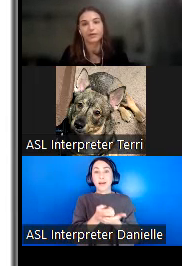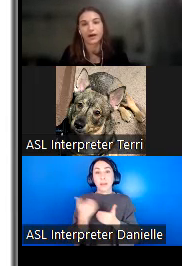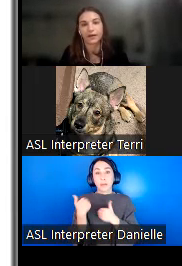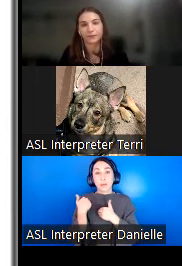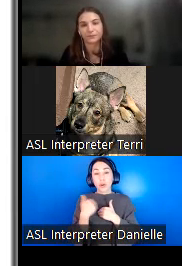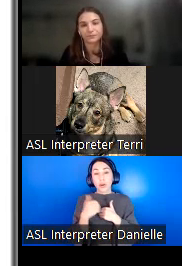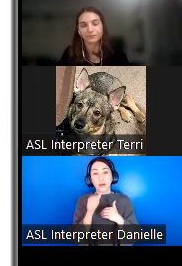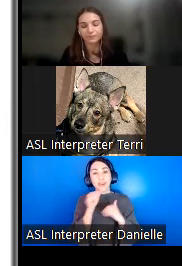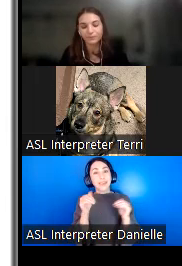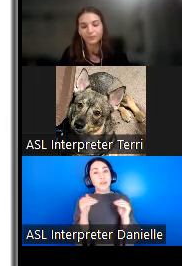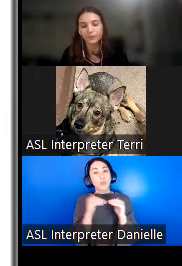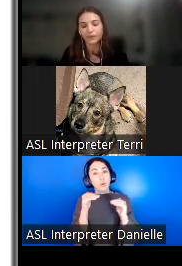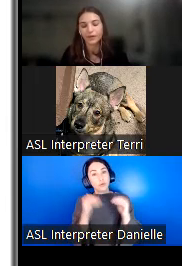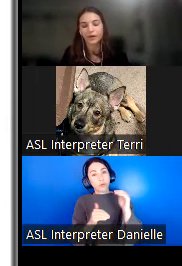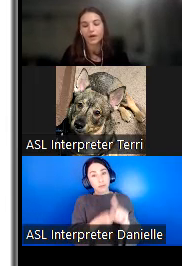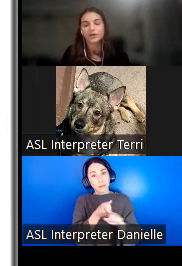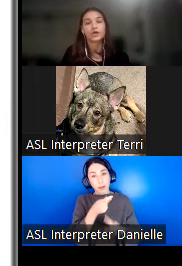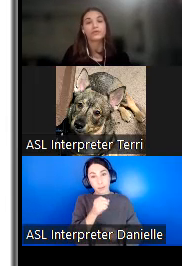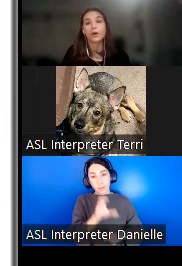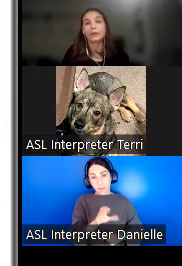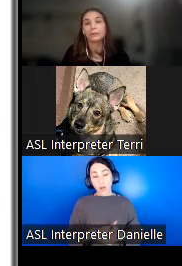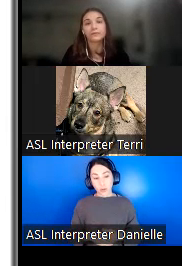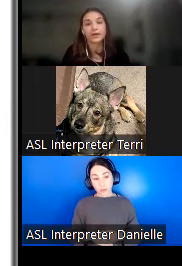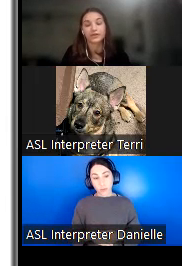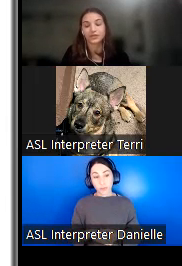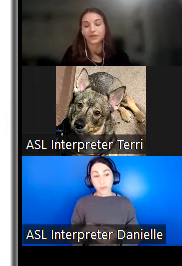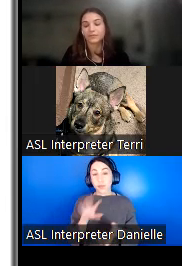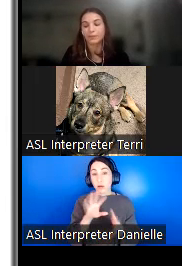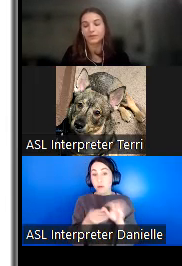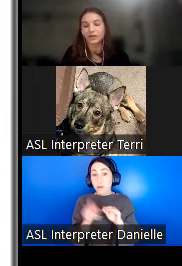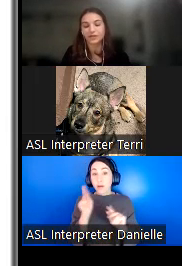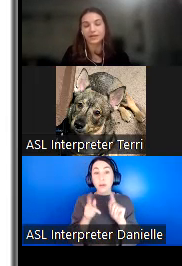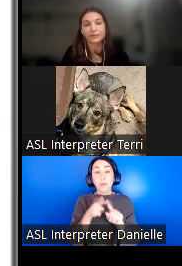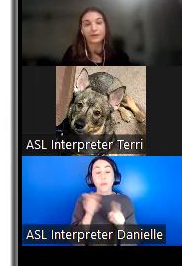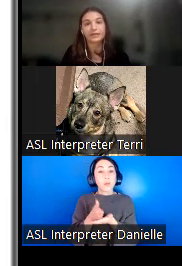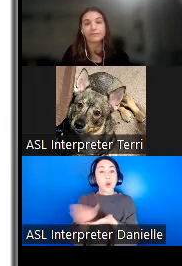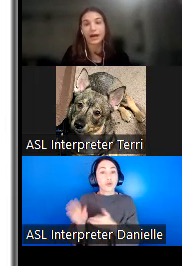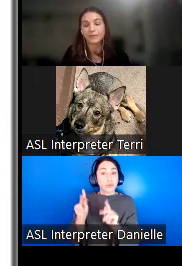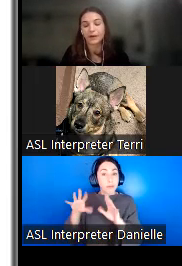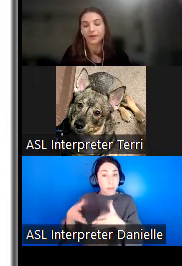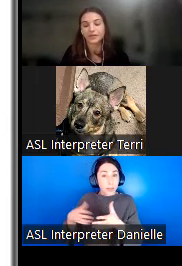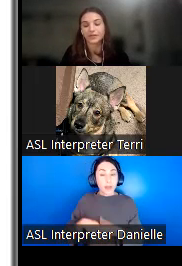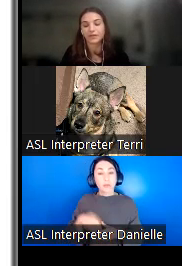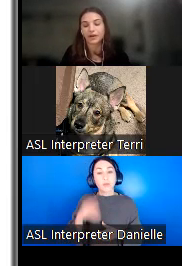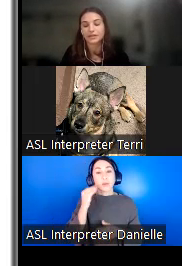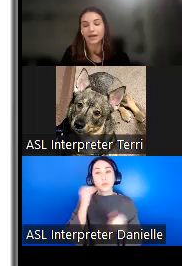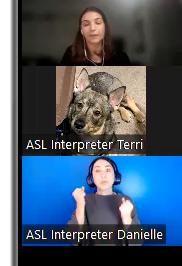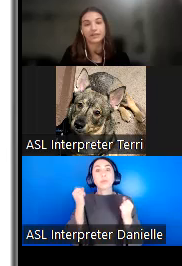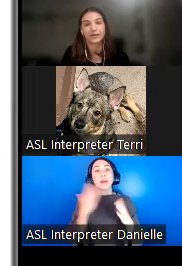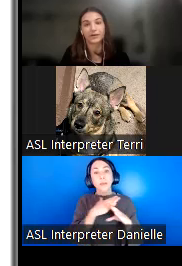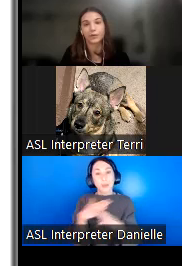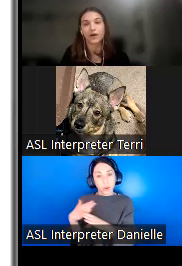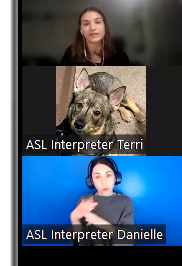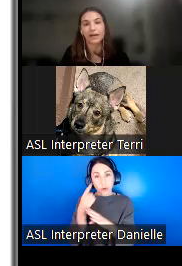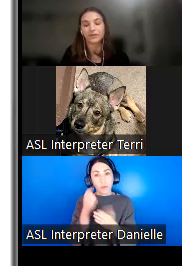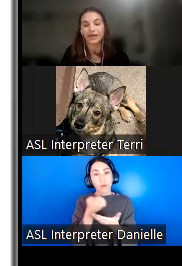impact people of color. So overall, people from underserved populations experience many barriers to